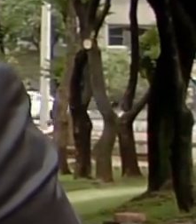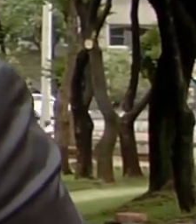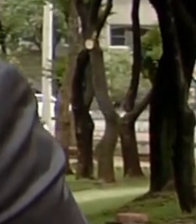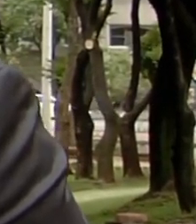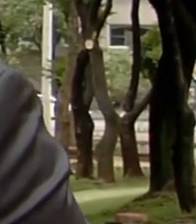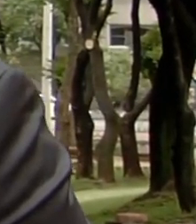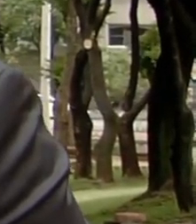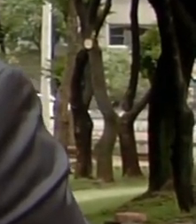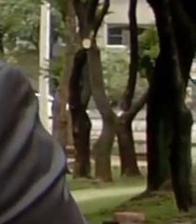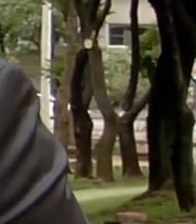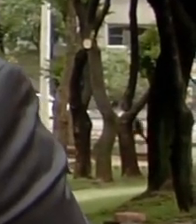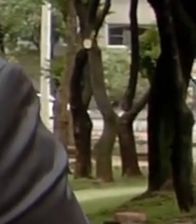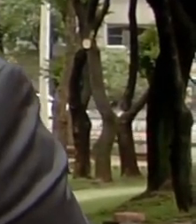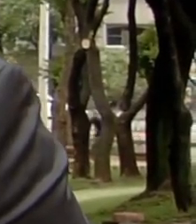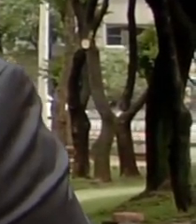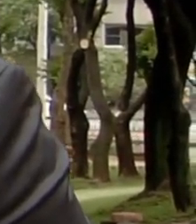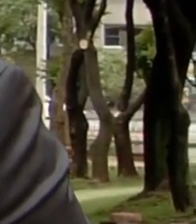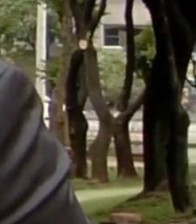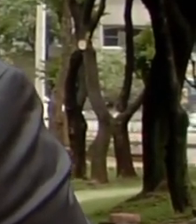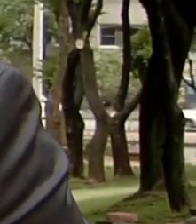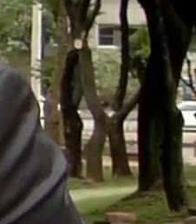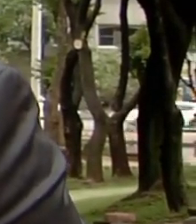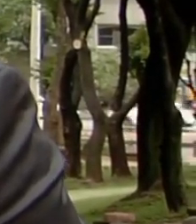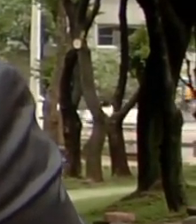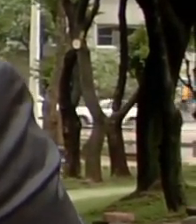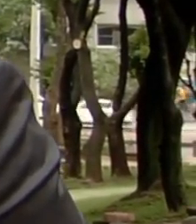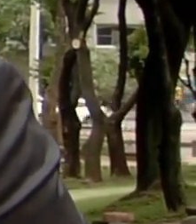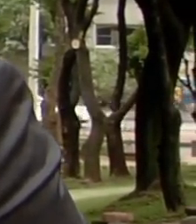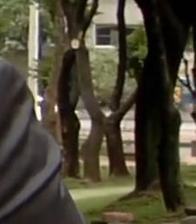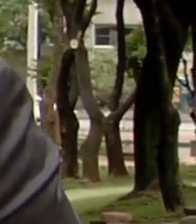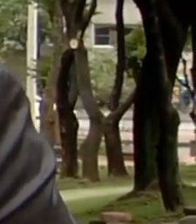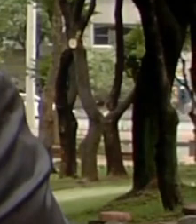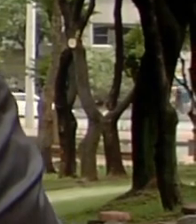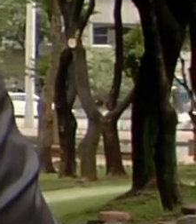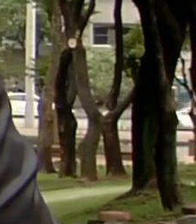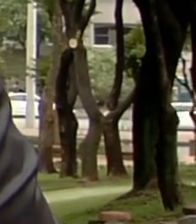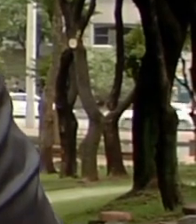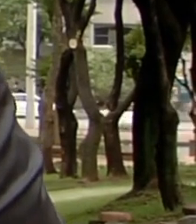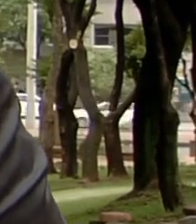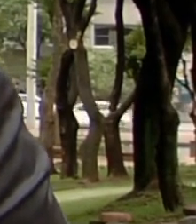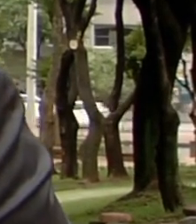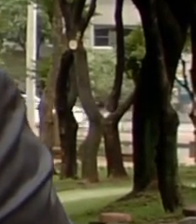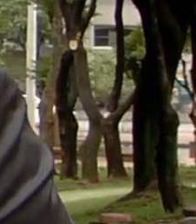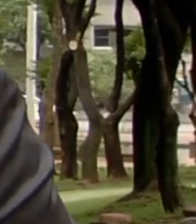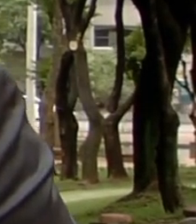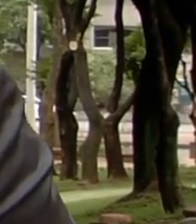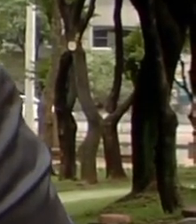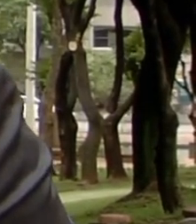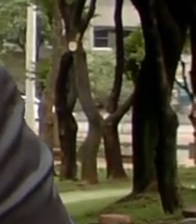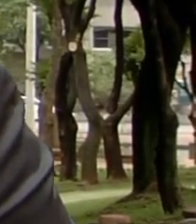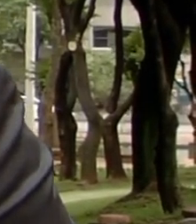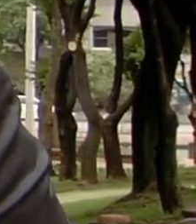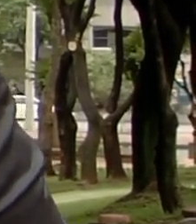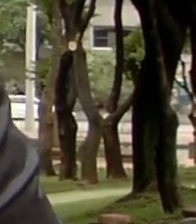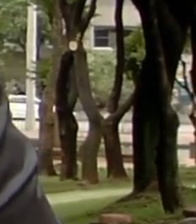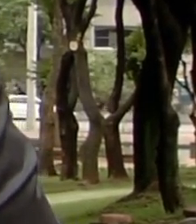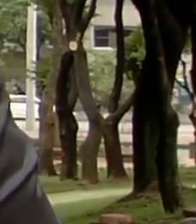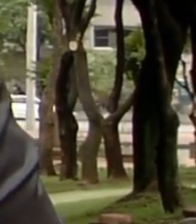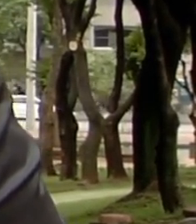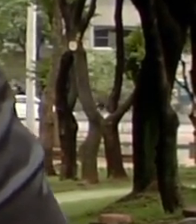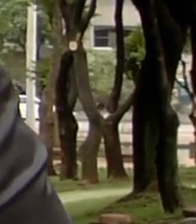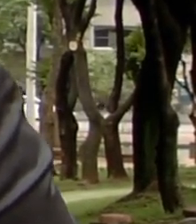the RC, outlining the line of march. The overarching issue is that whatever product that must come from this